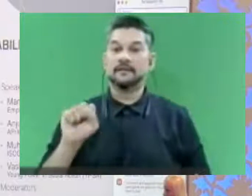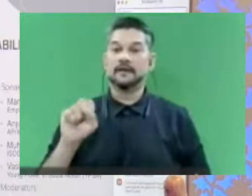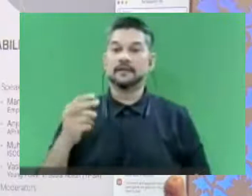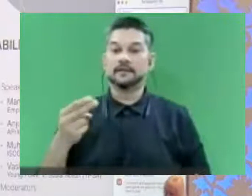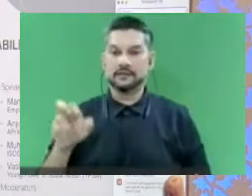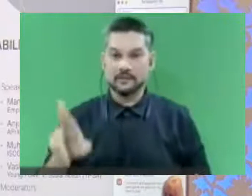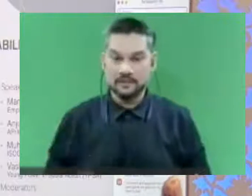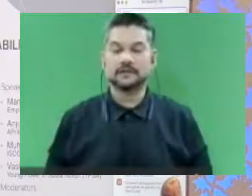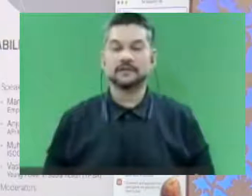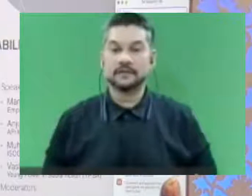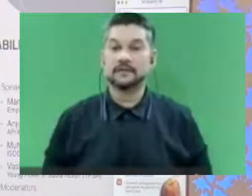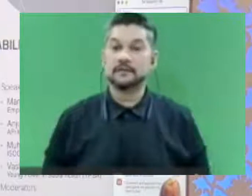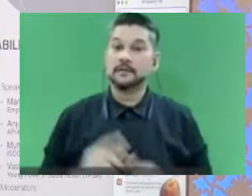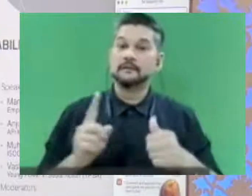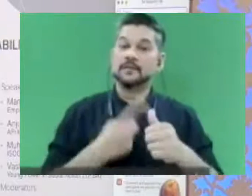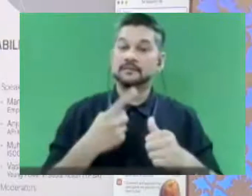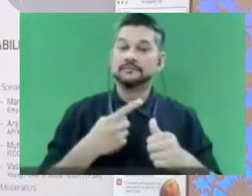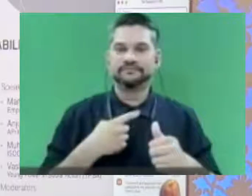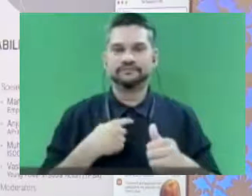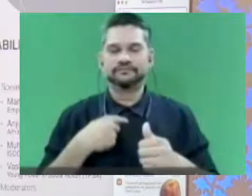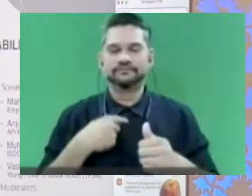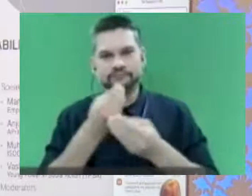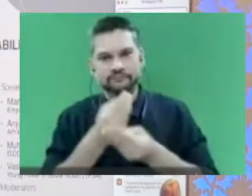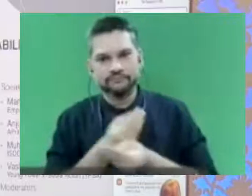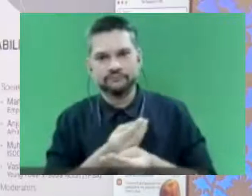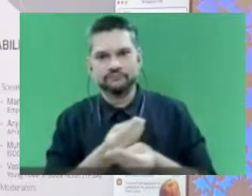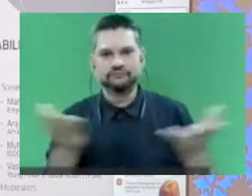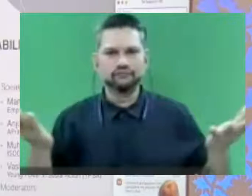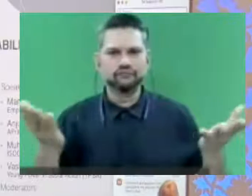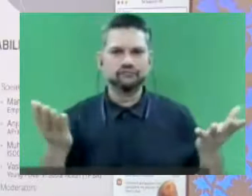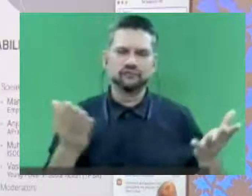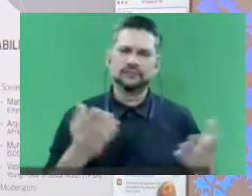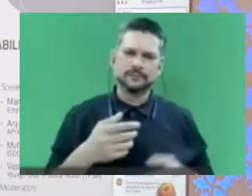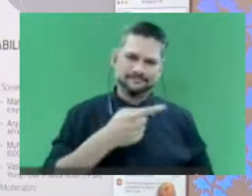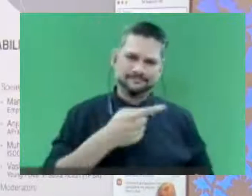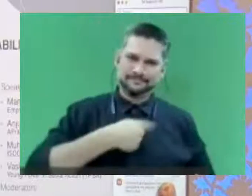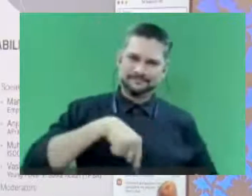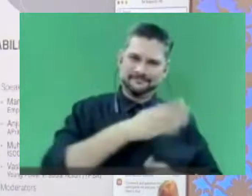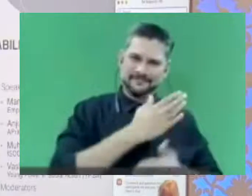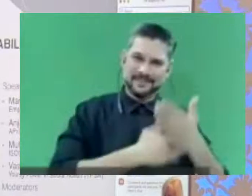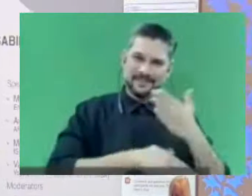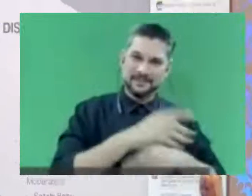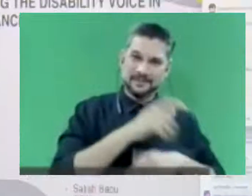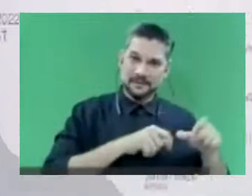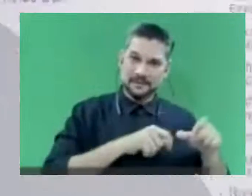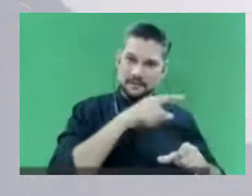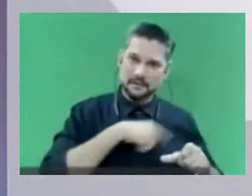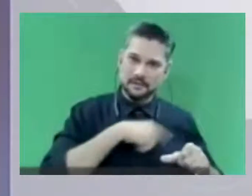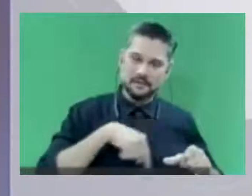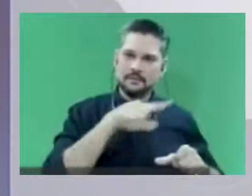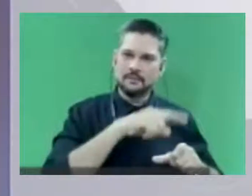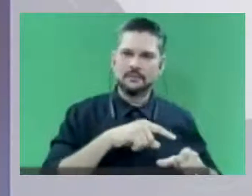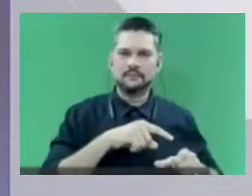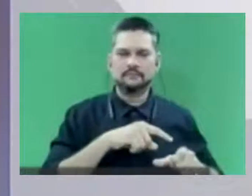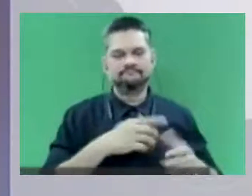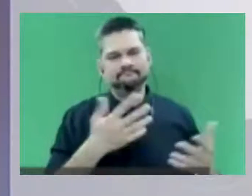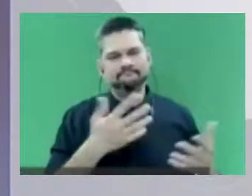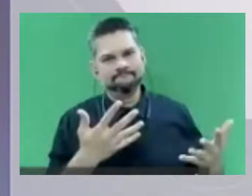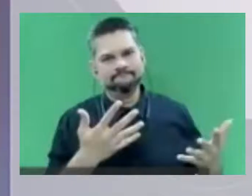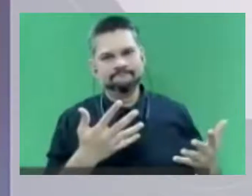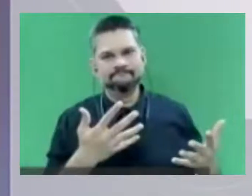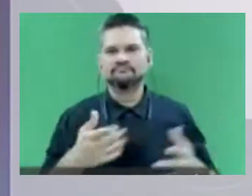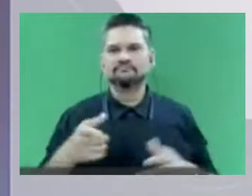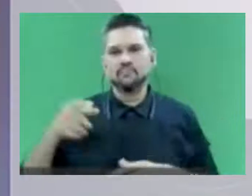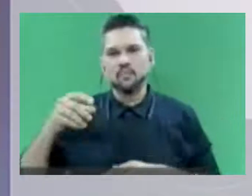all, we people with disabilities and disability movement require advocate like Anu. That means we